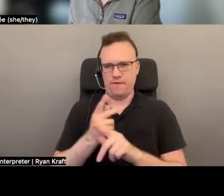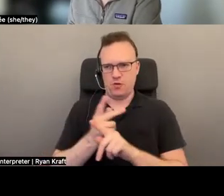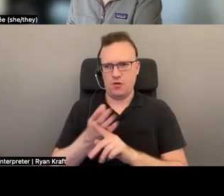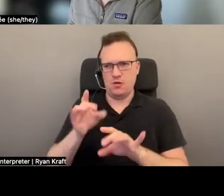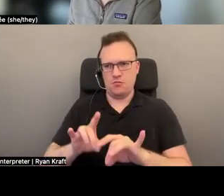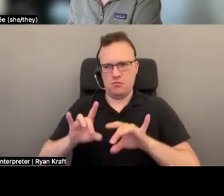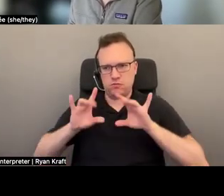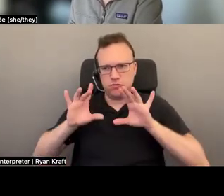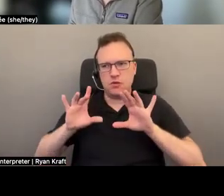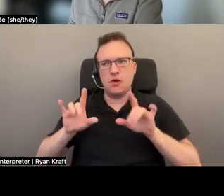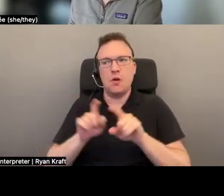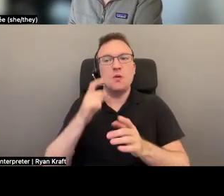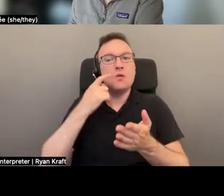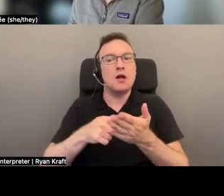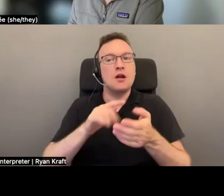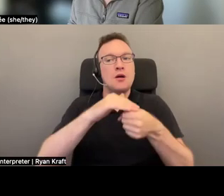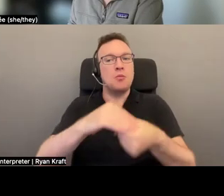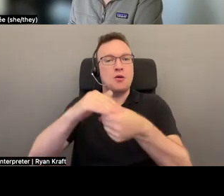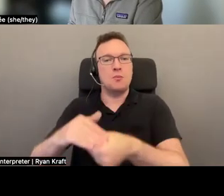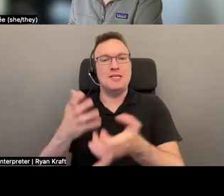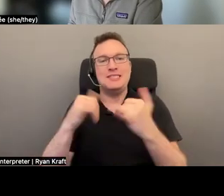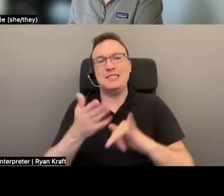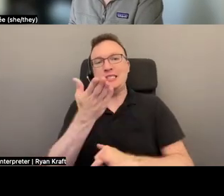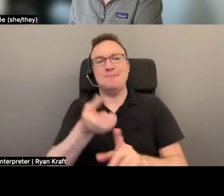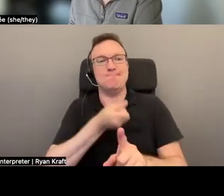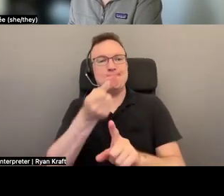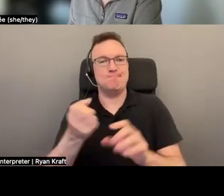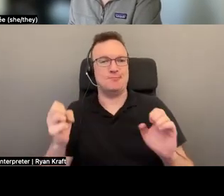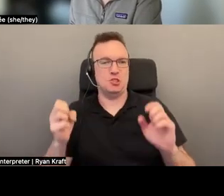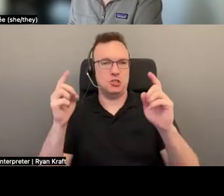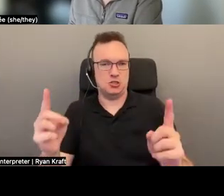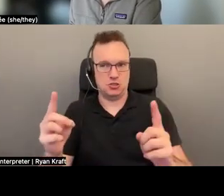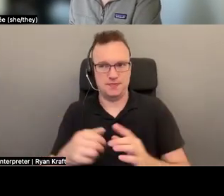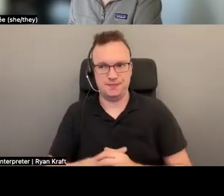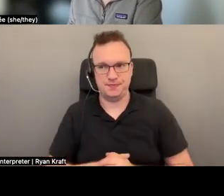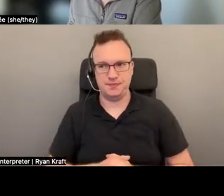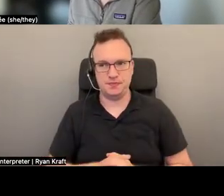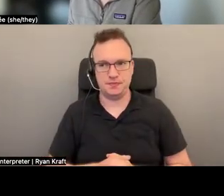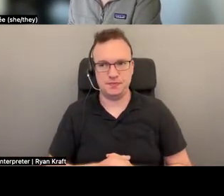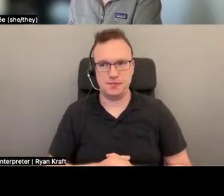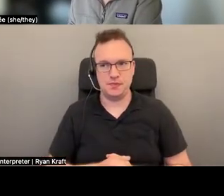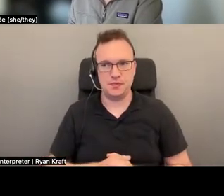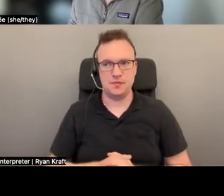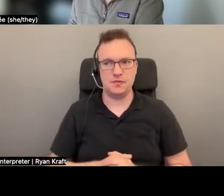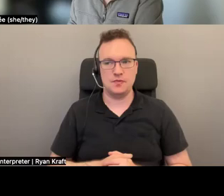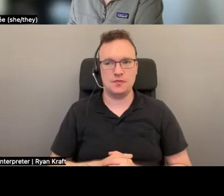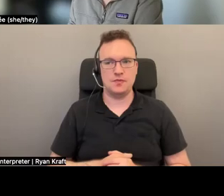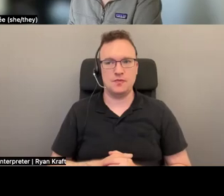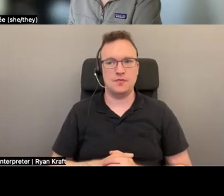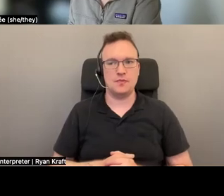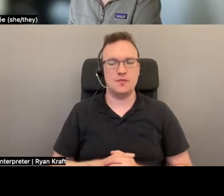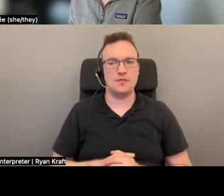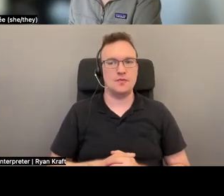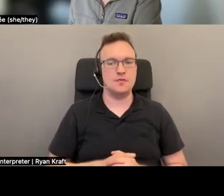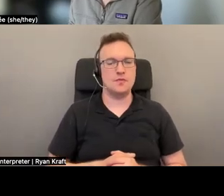oppression that remain at the forefront of education.